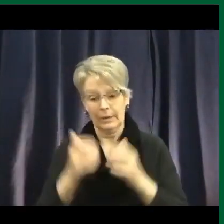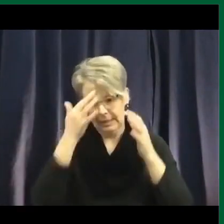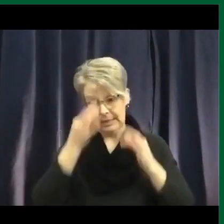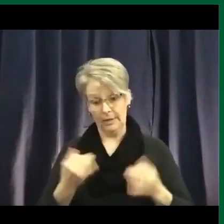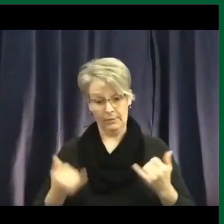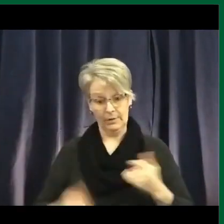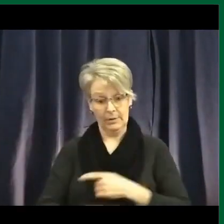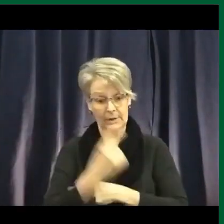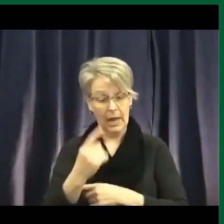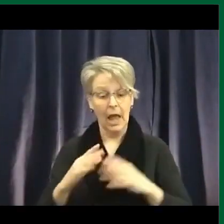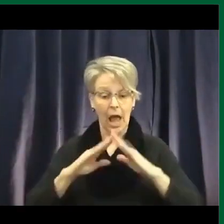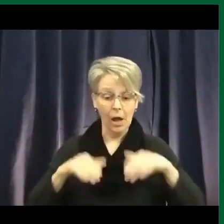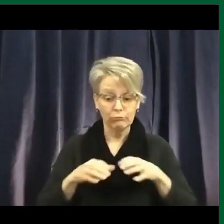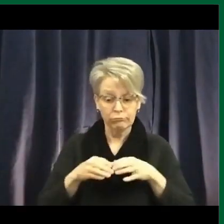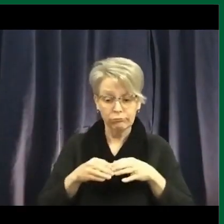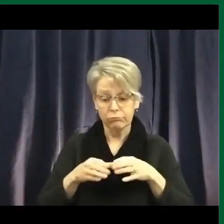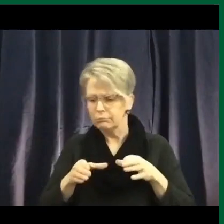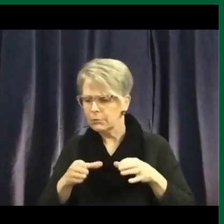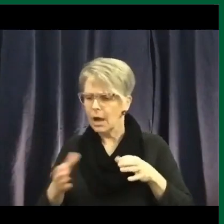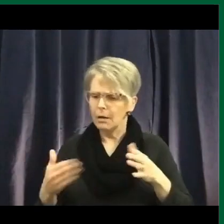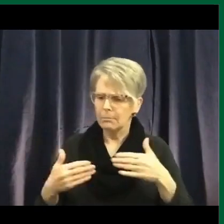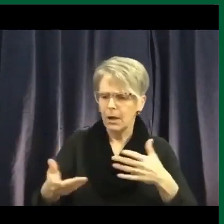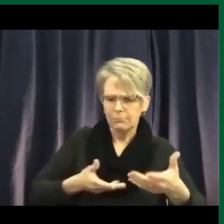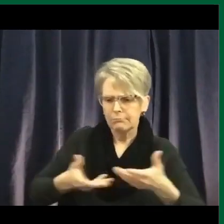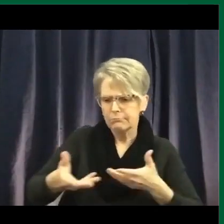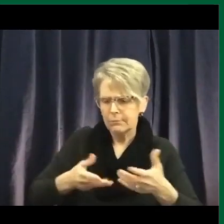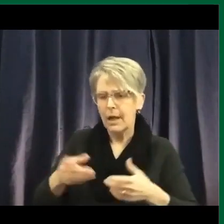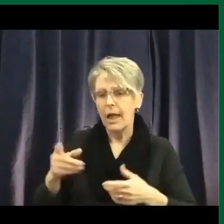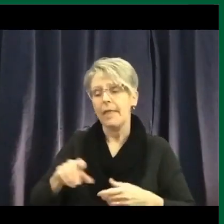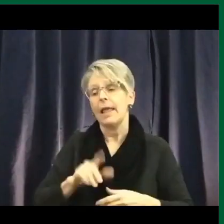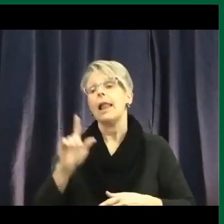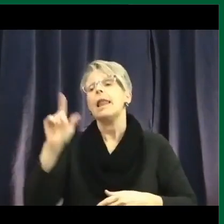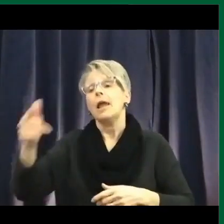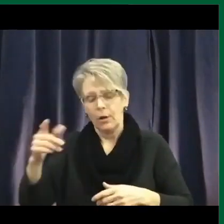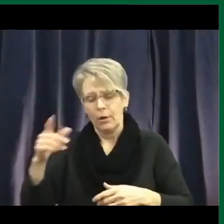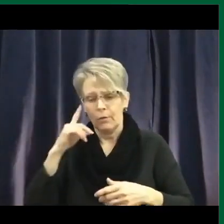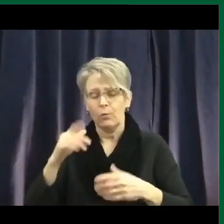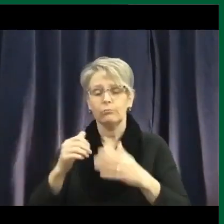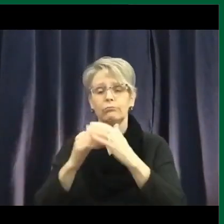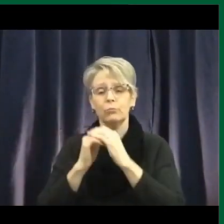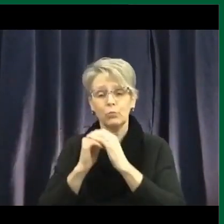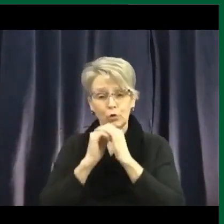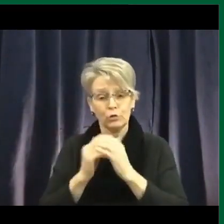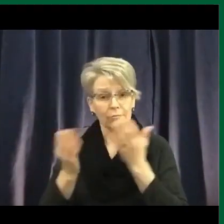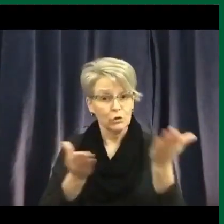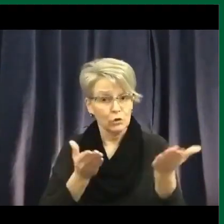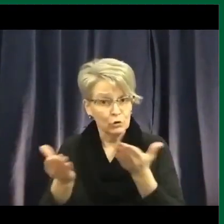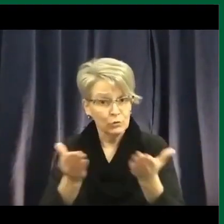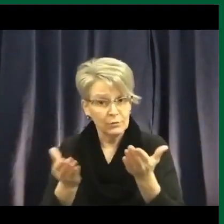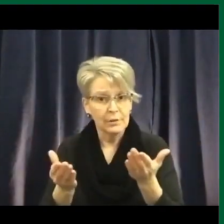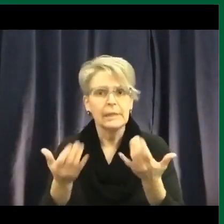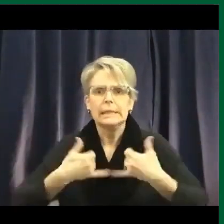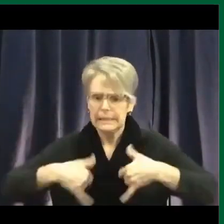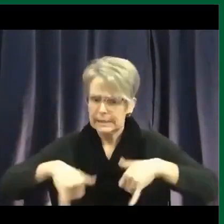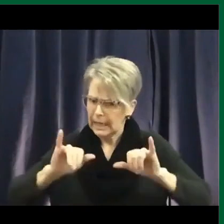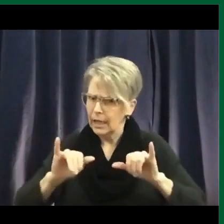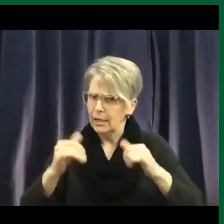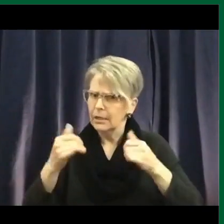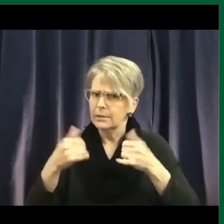today around households and then later this month on worship services, there's still many restrictions around both